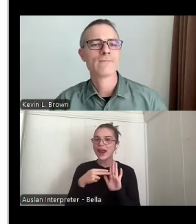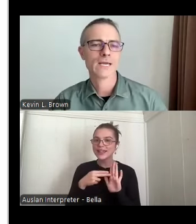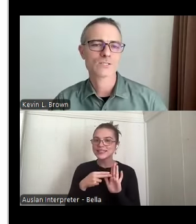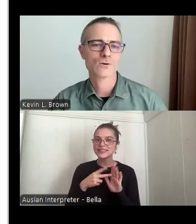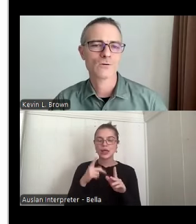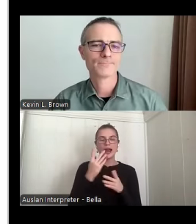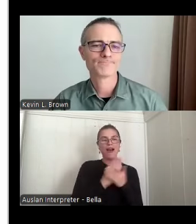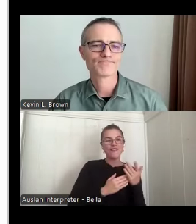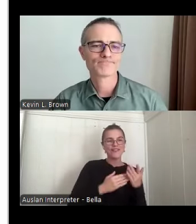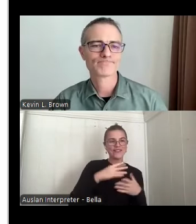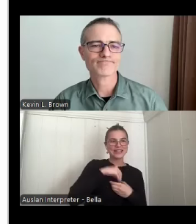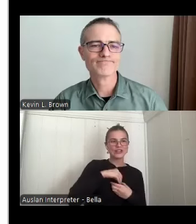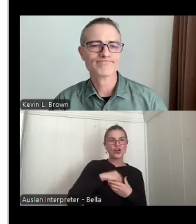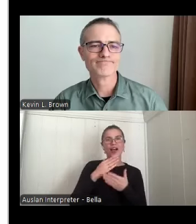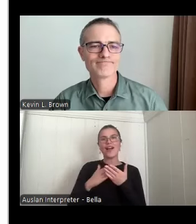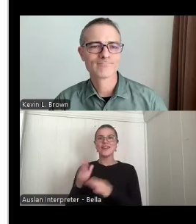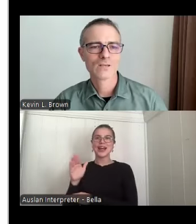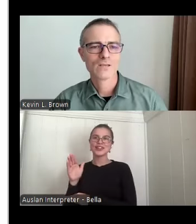part external.